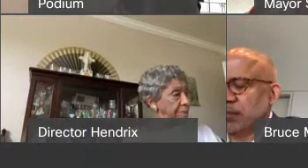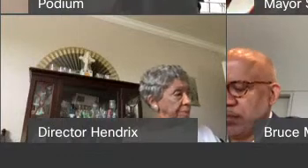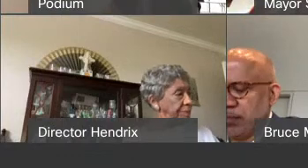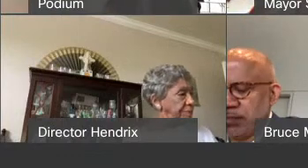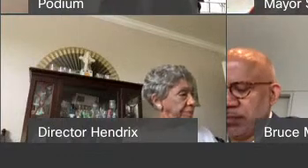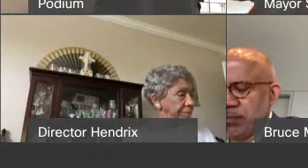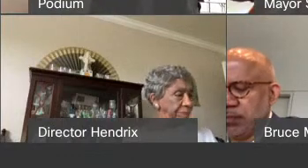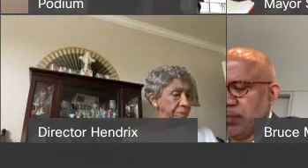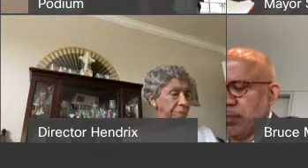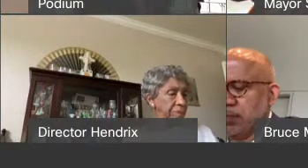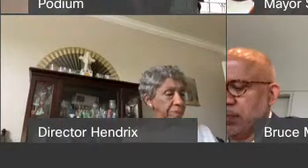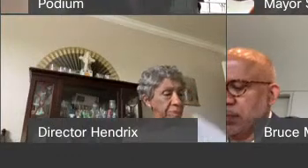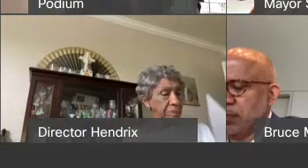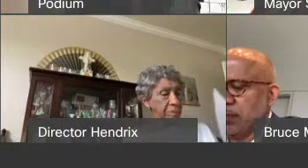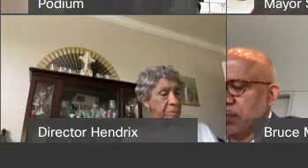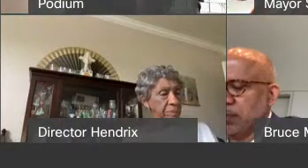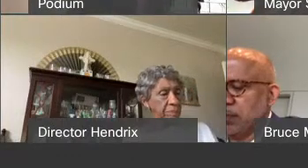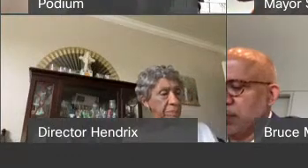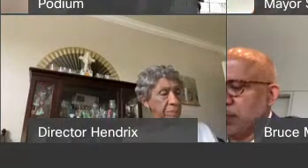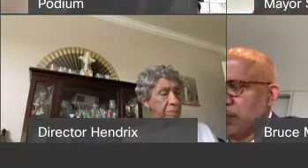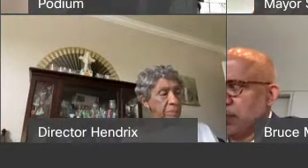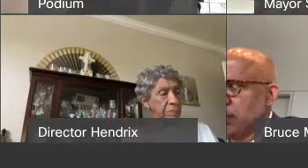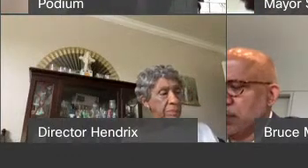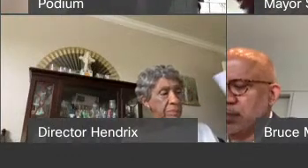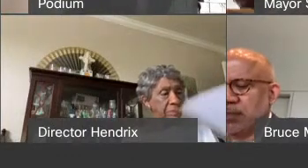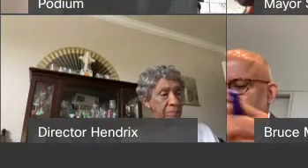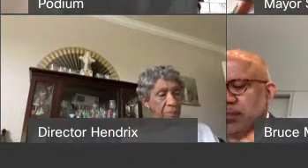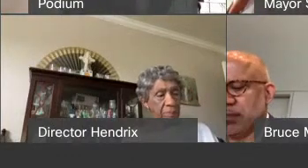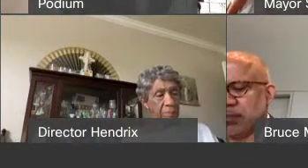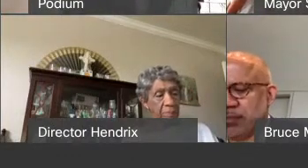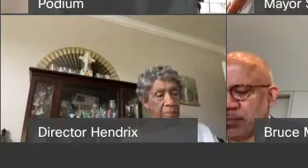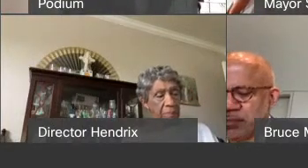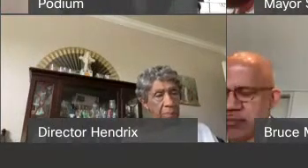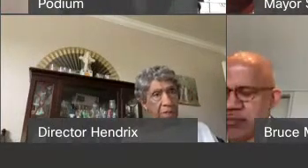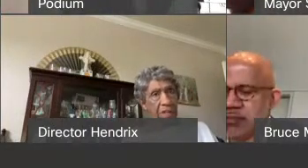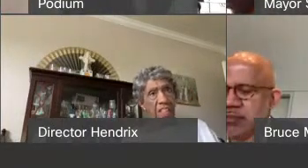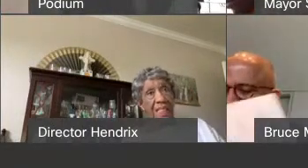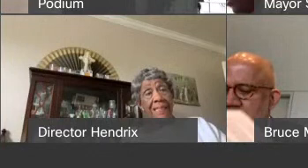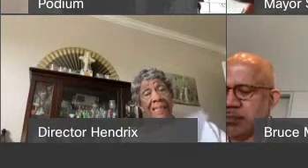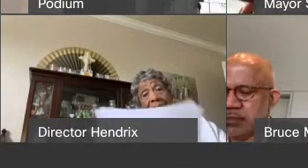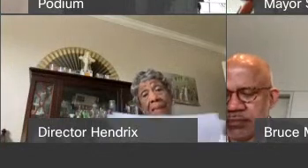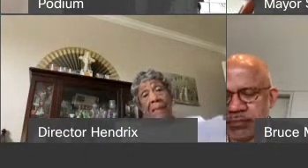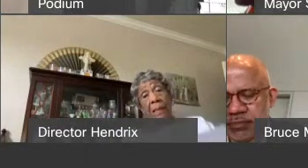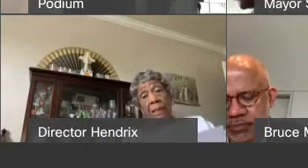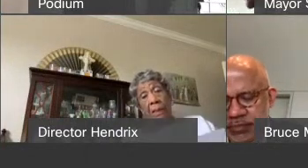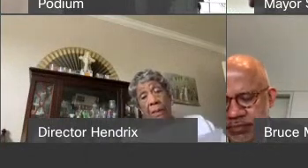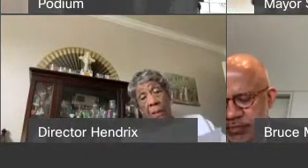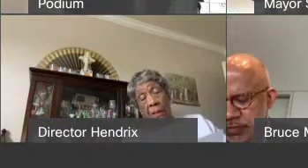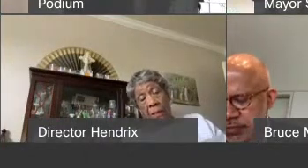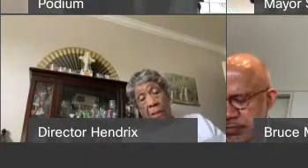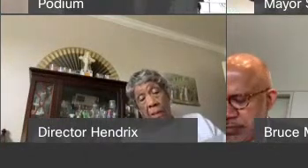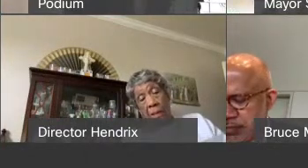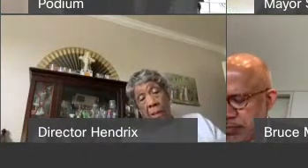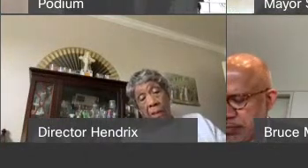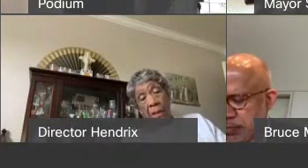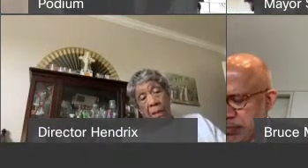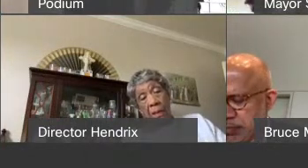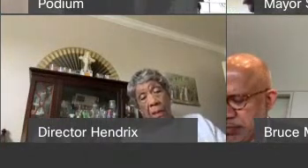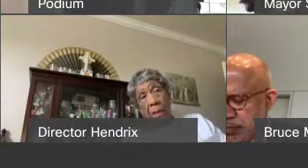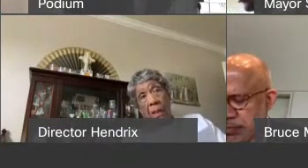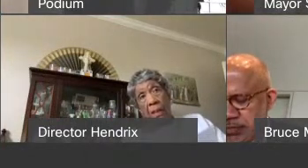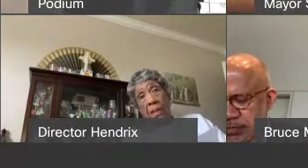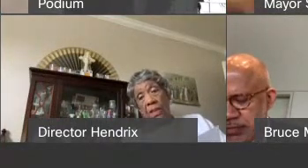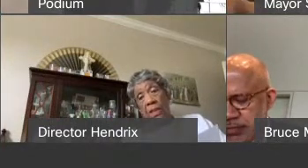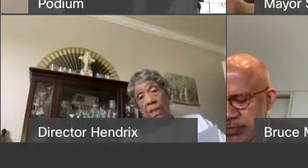It's item 6. It's item 3. Item 3? Thought you said 6. I'm sorry. I